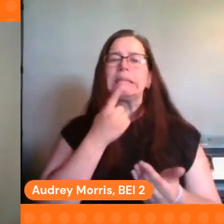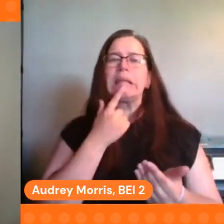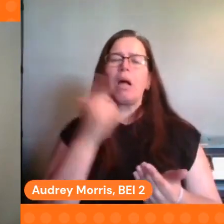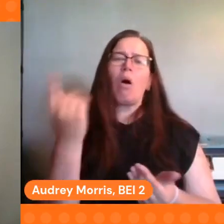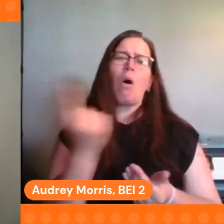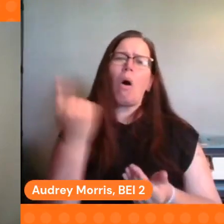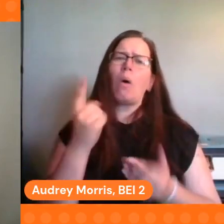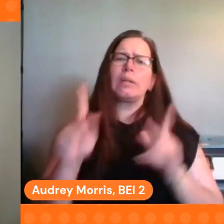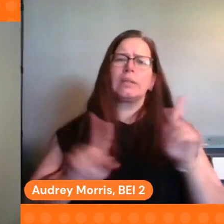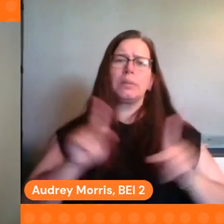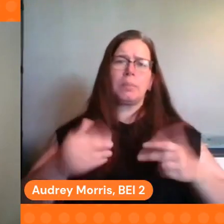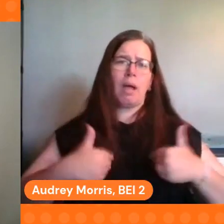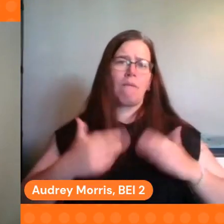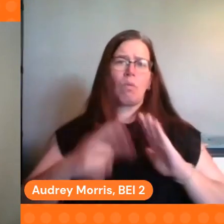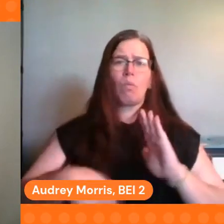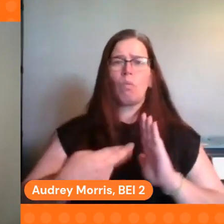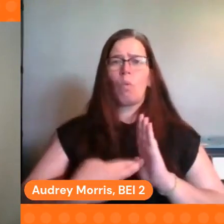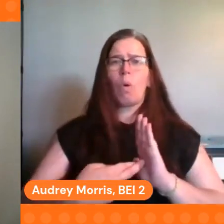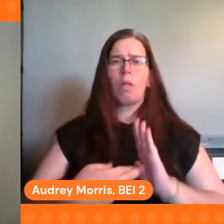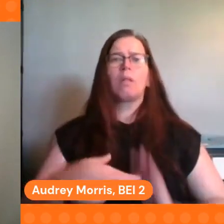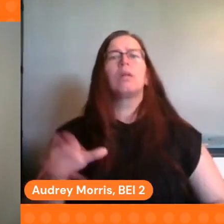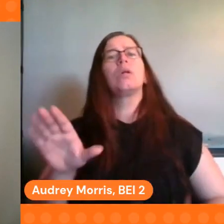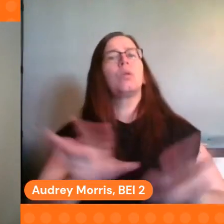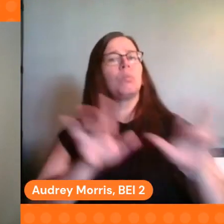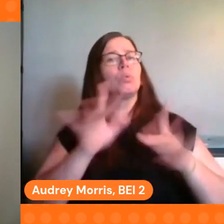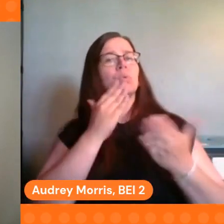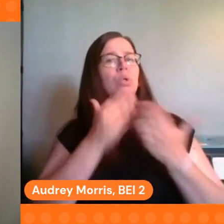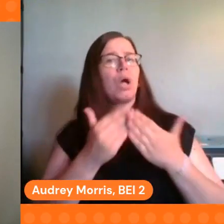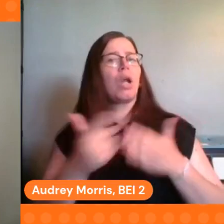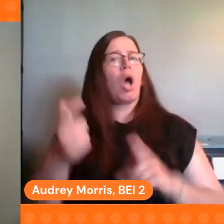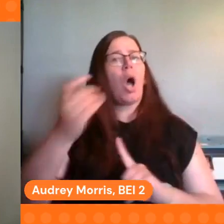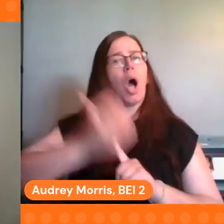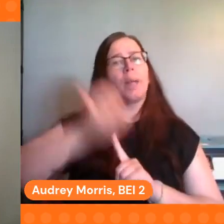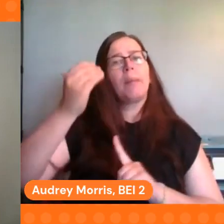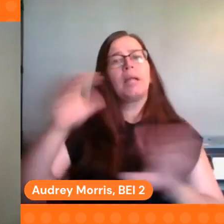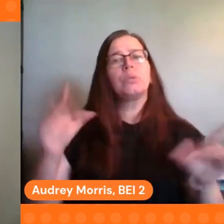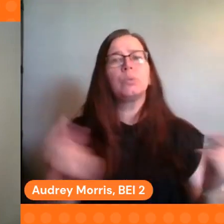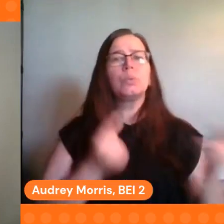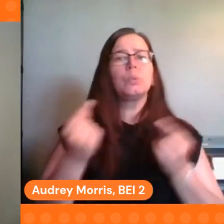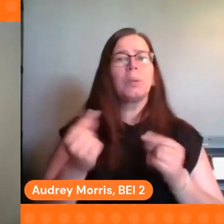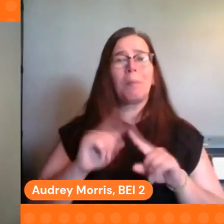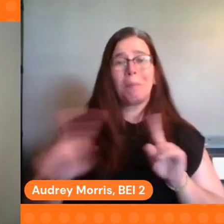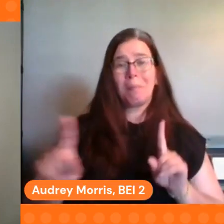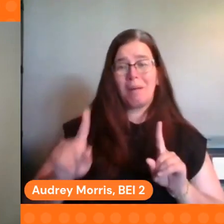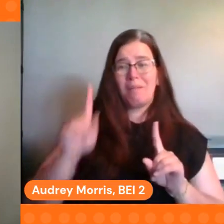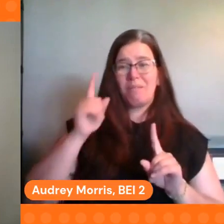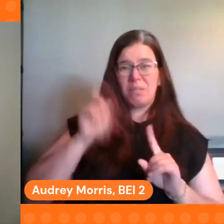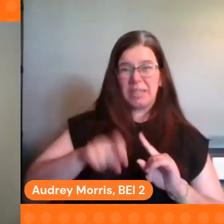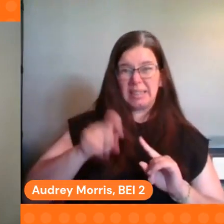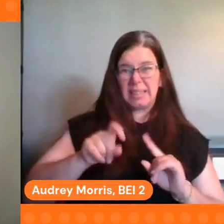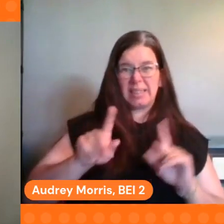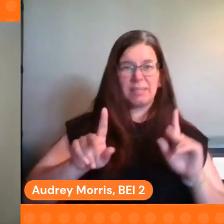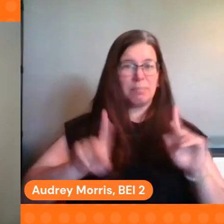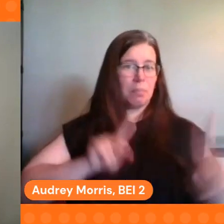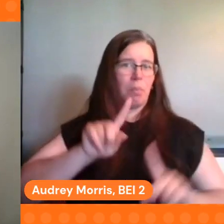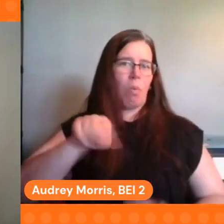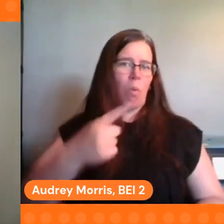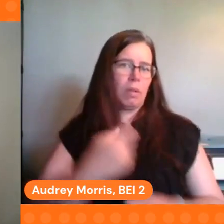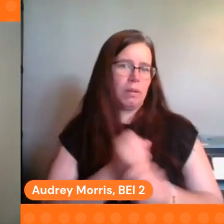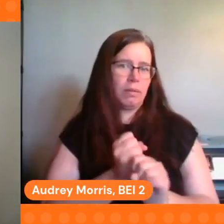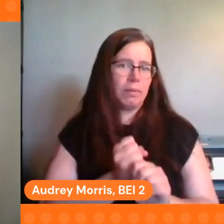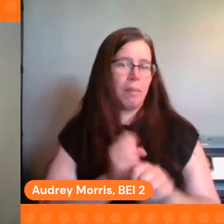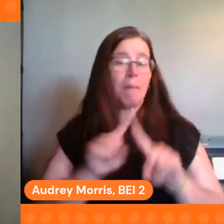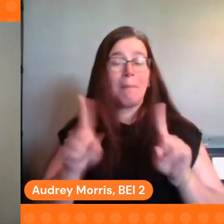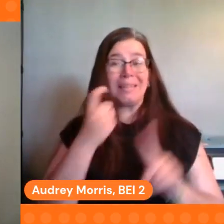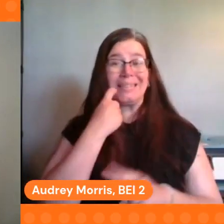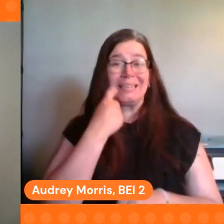humans. Computers are good at automating things, but to be creative needs a human. Only humans can be creative. But in the last few